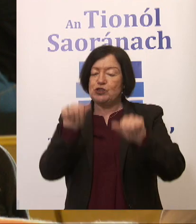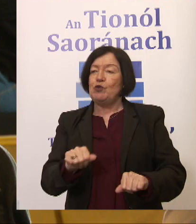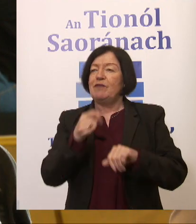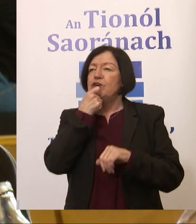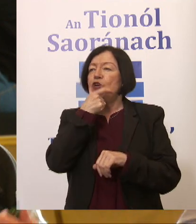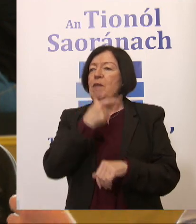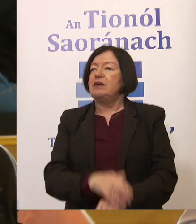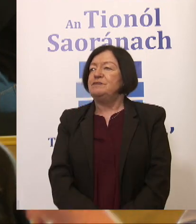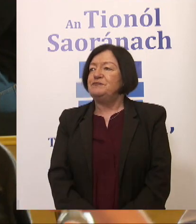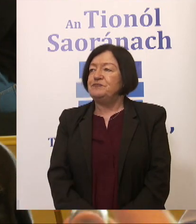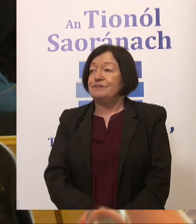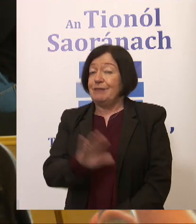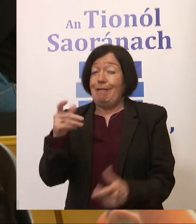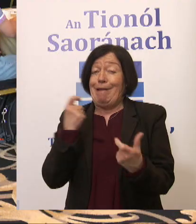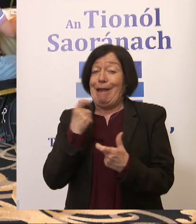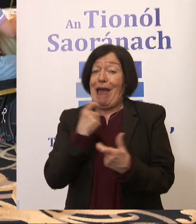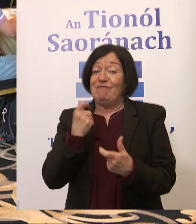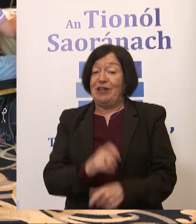Dublin?